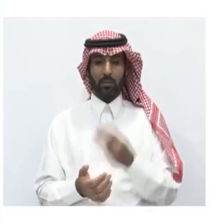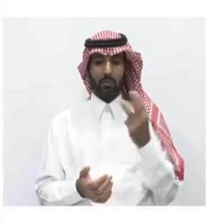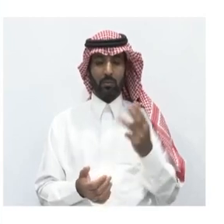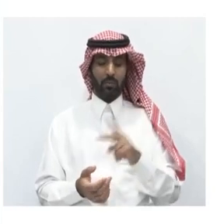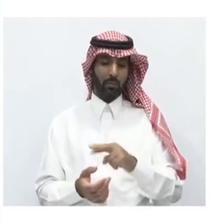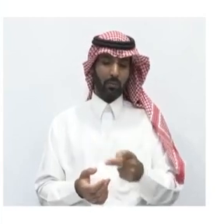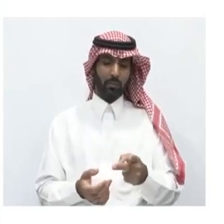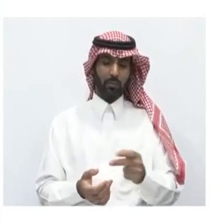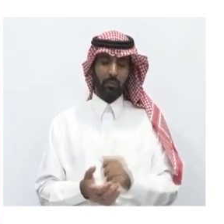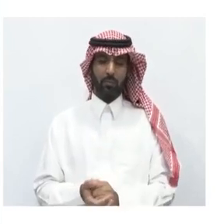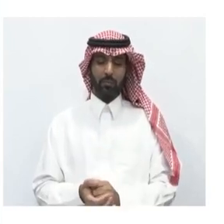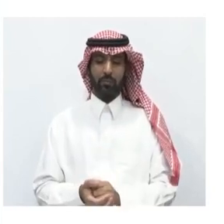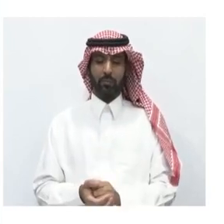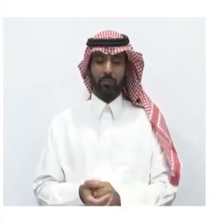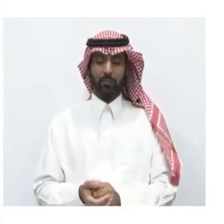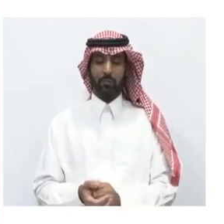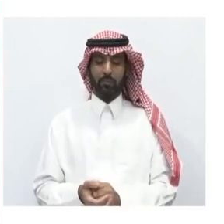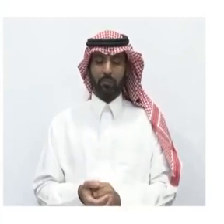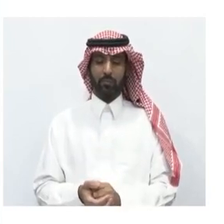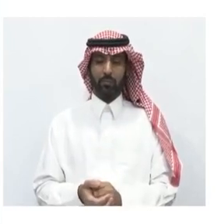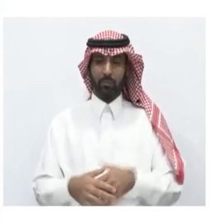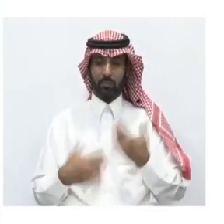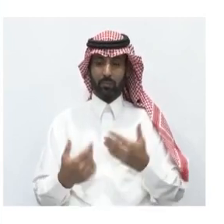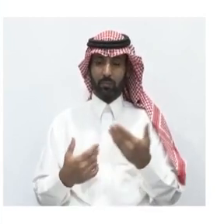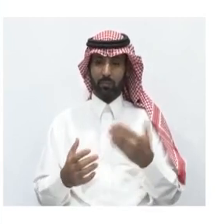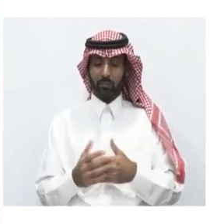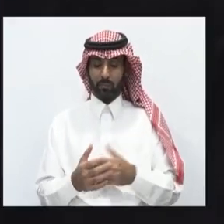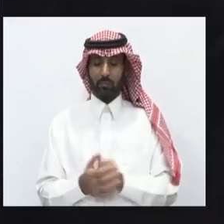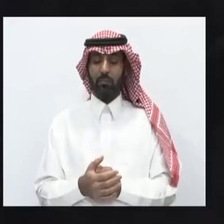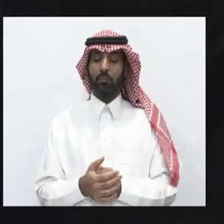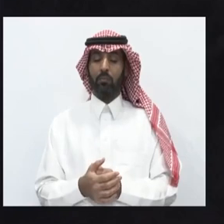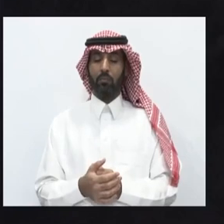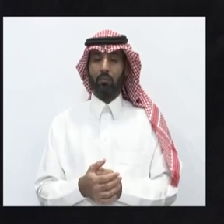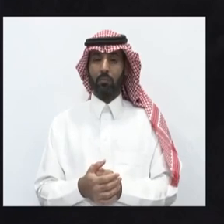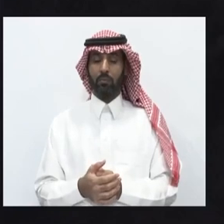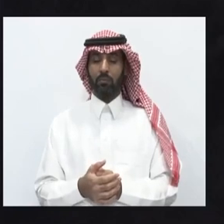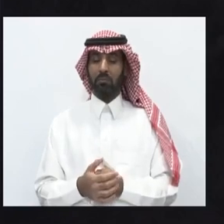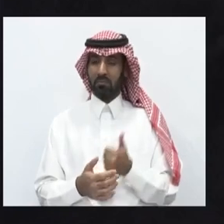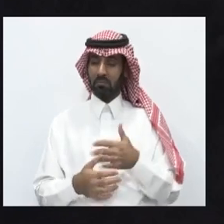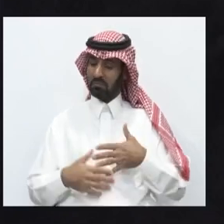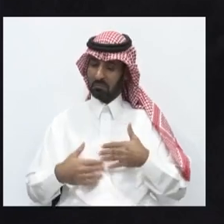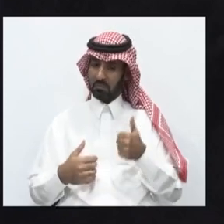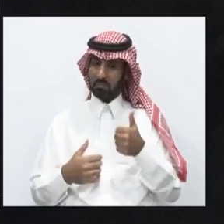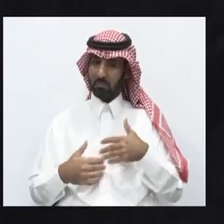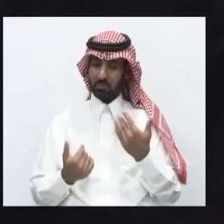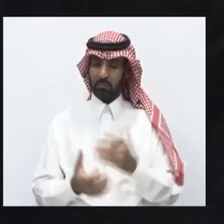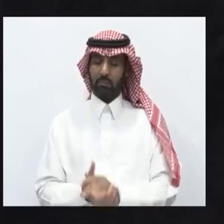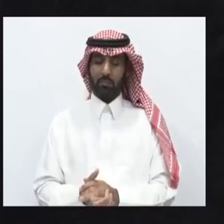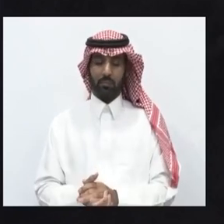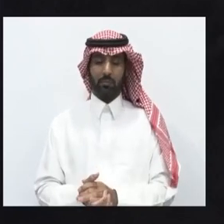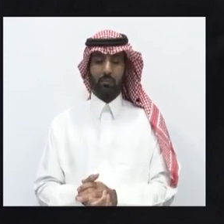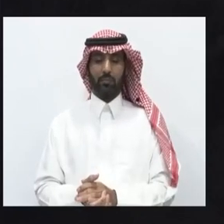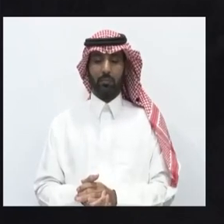not 33. So he was happy at the end. He said, awesome. Awesome means that you are happy